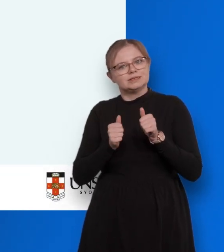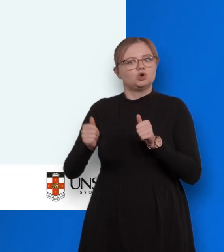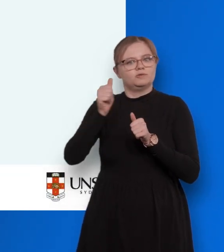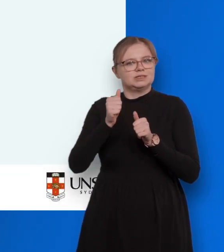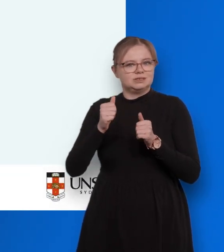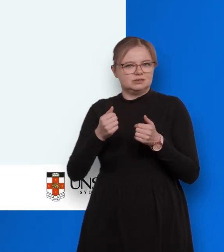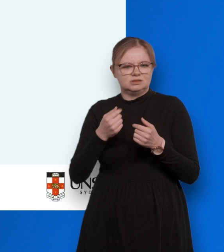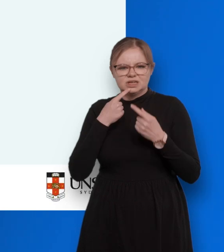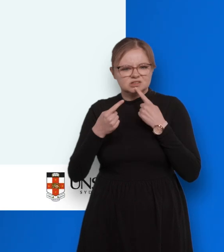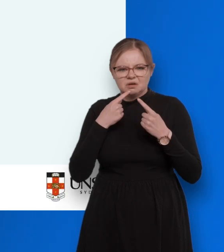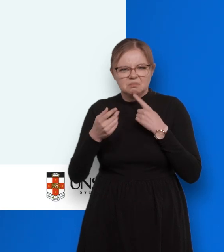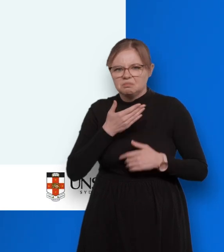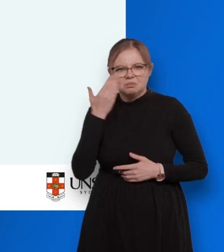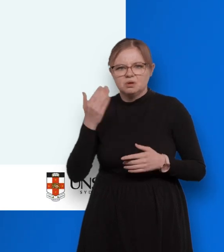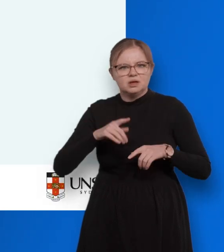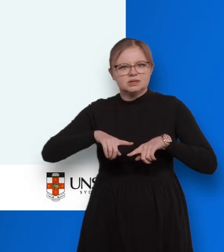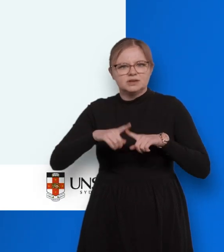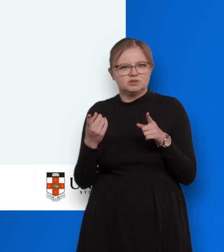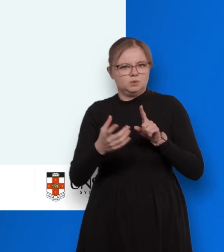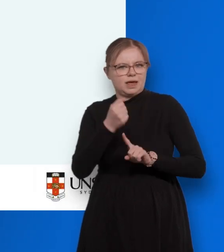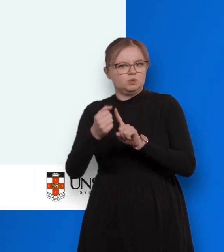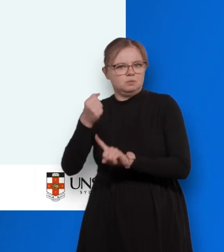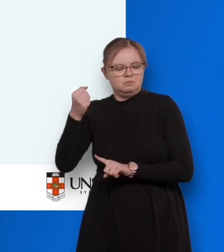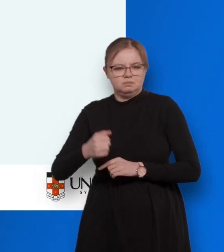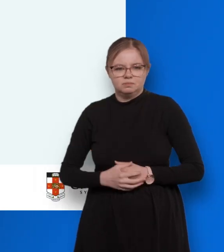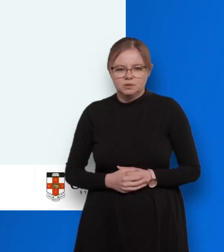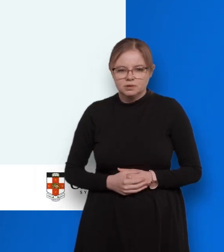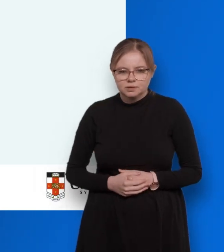3 outcomes. So scores,